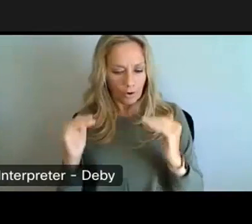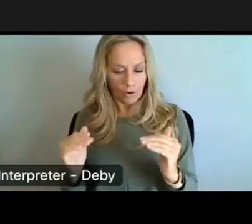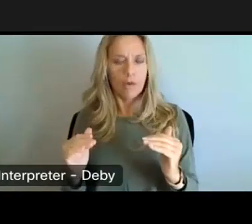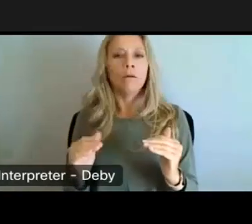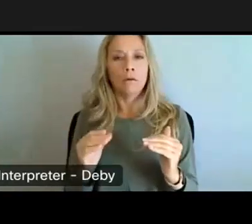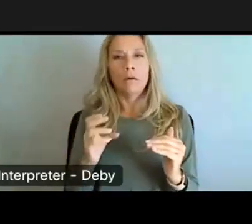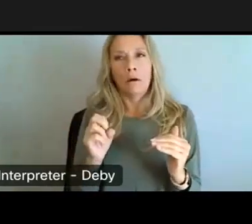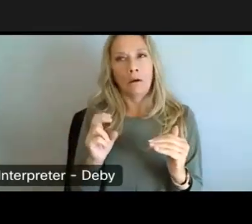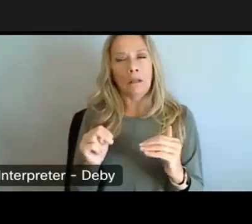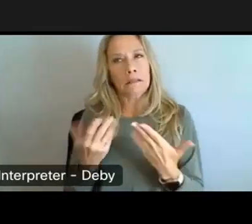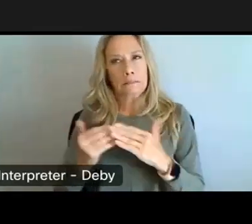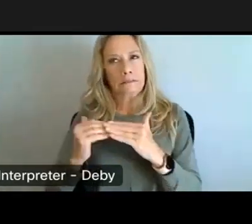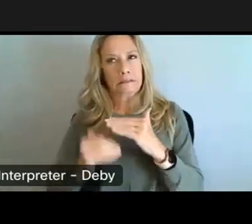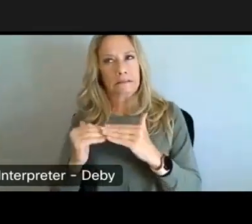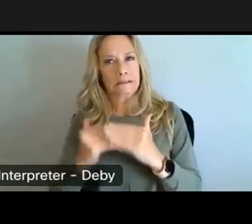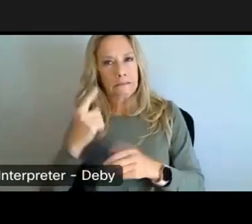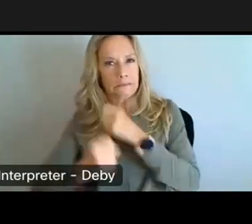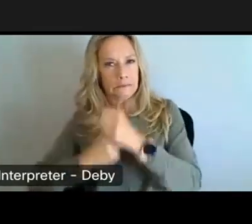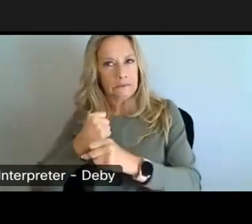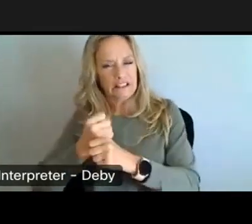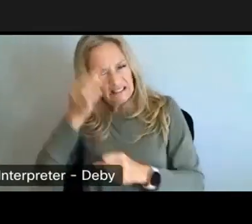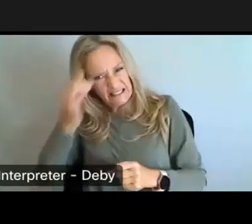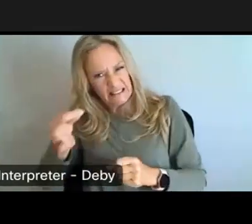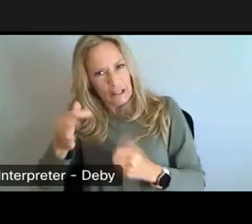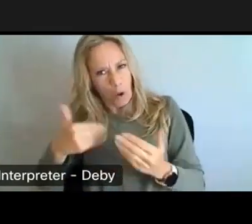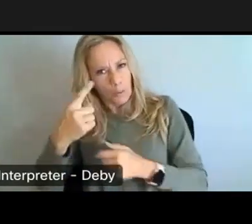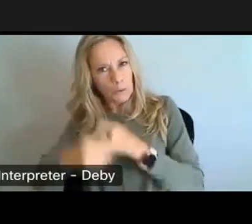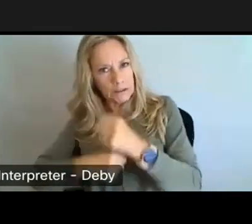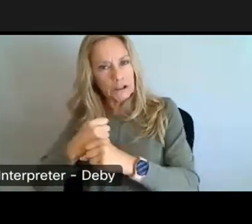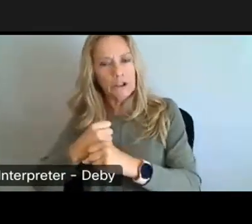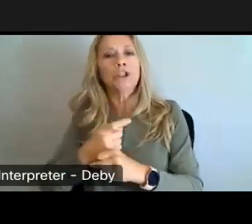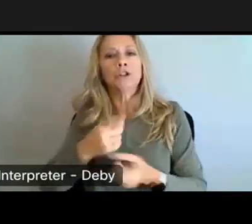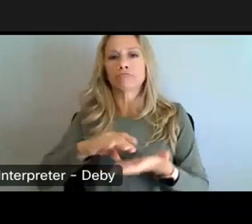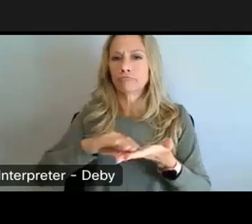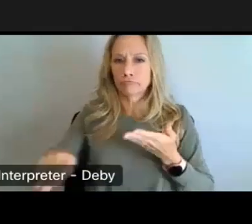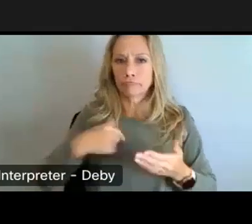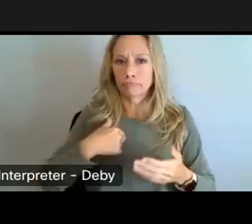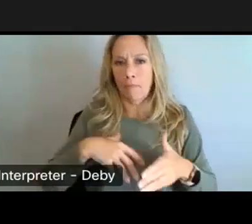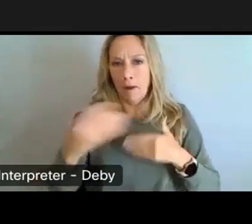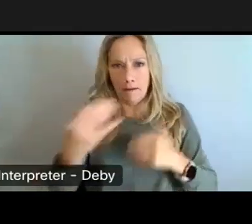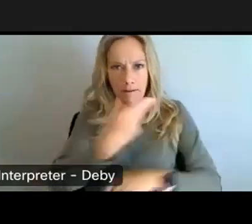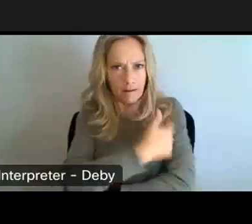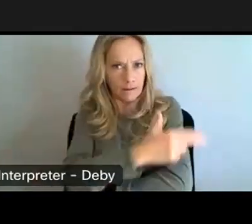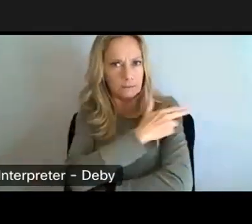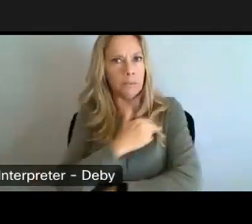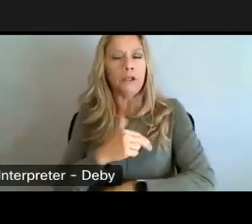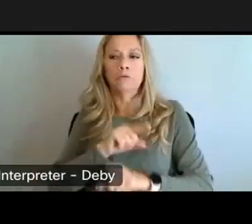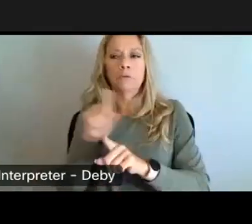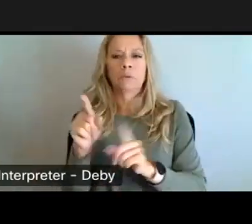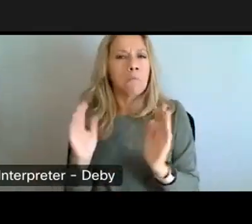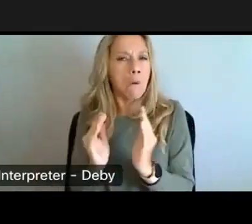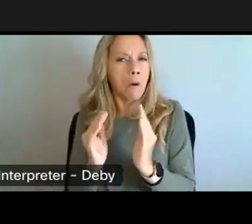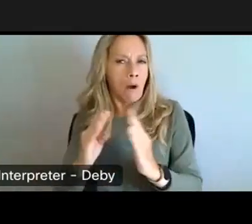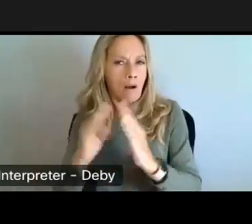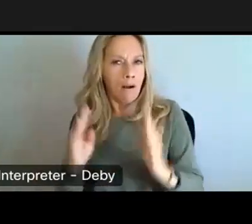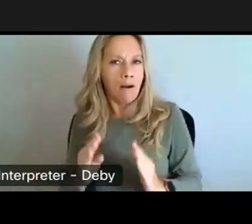just shy of a year, I was finally released from the hospital to go. Basically, I got a small house and I was